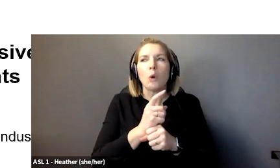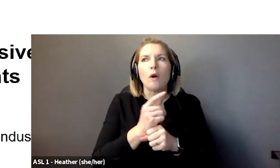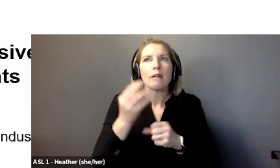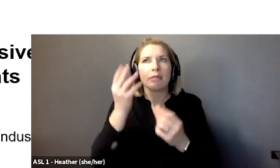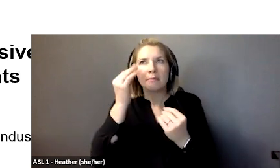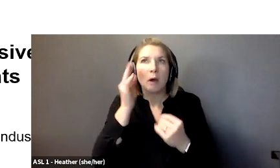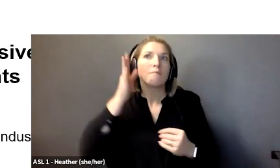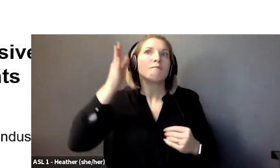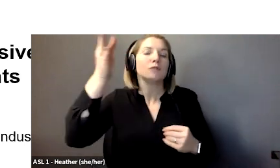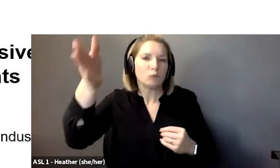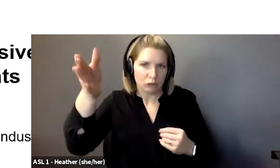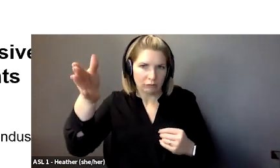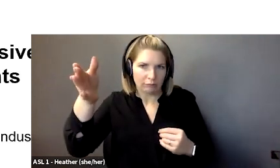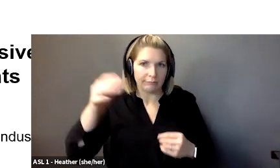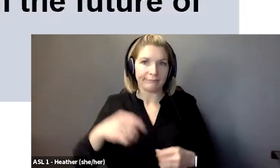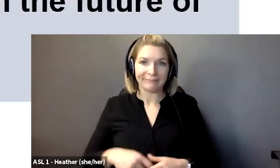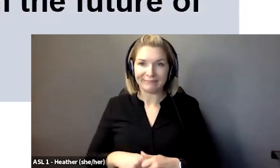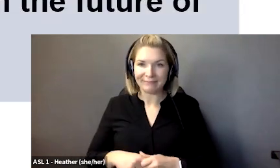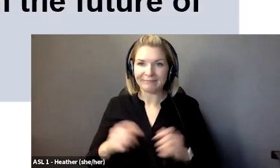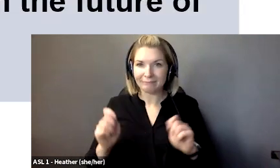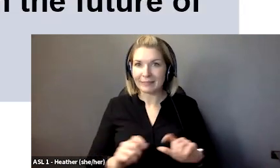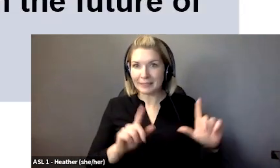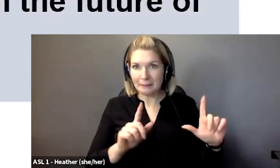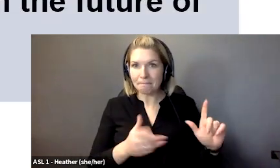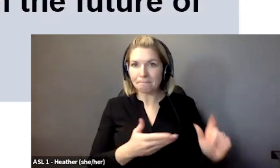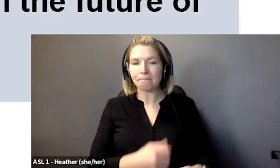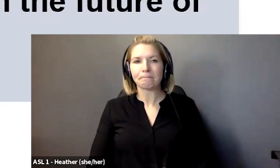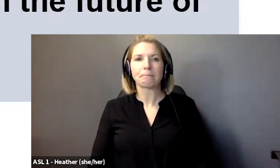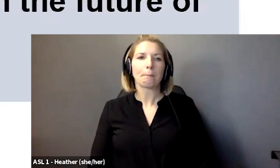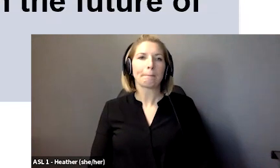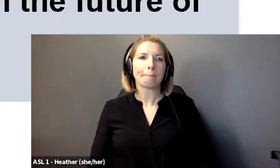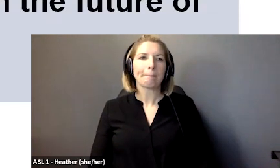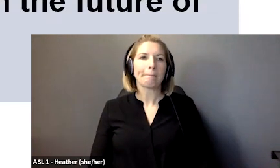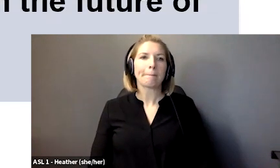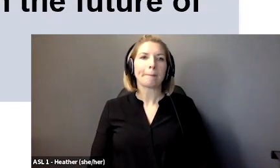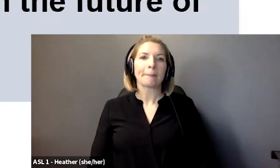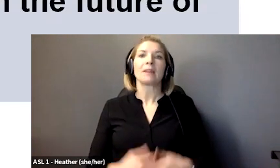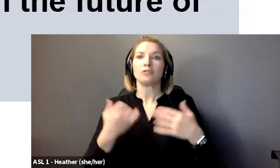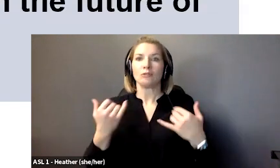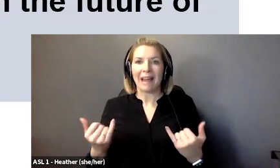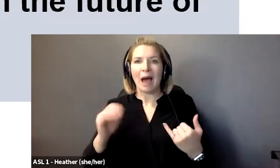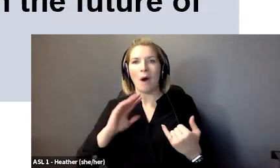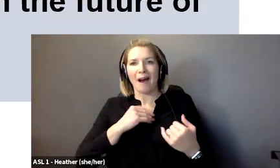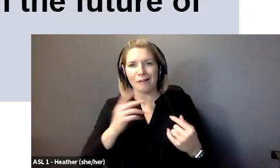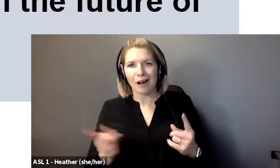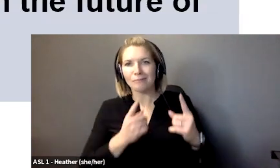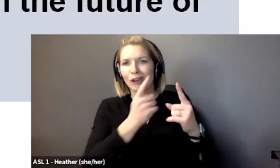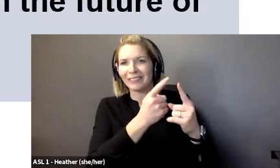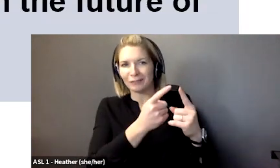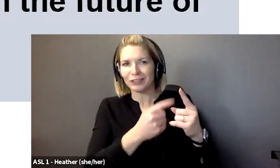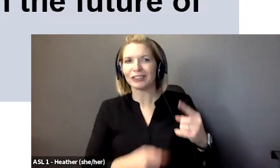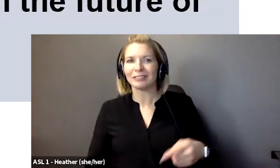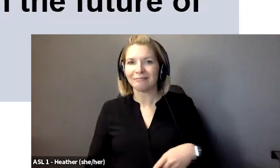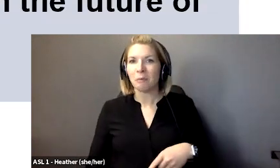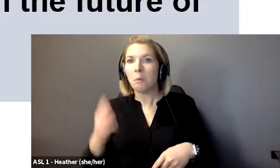perspective. Next slide. And so that brings us to our objectives, why we conducted our Delphi